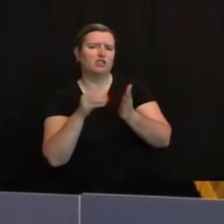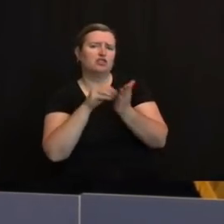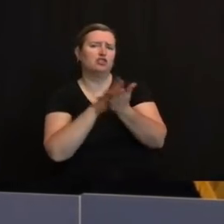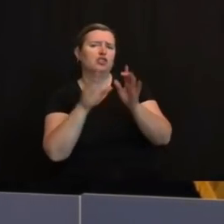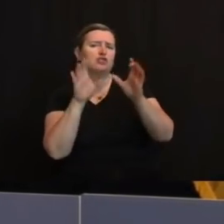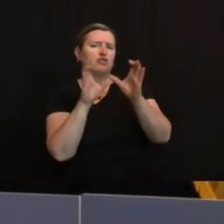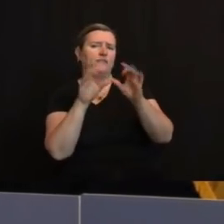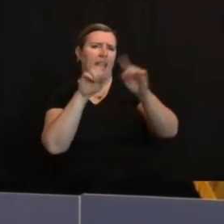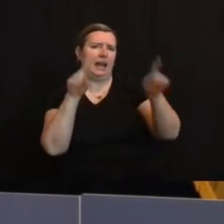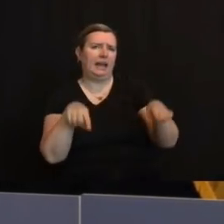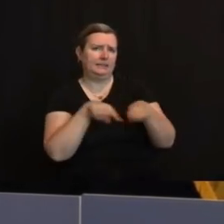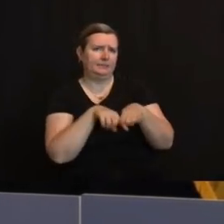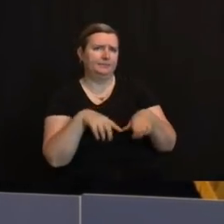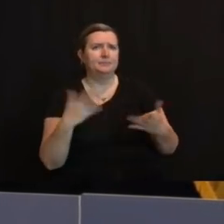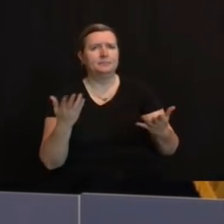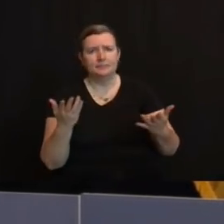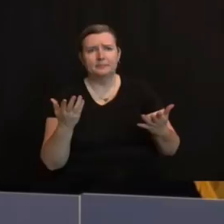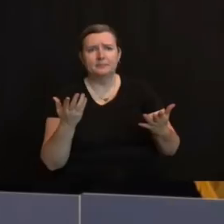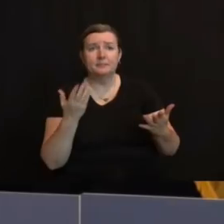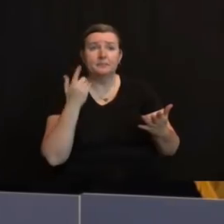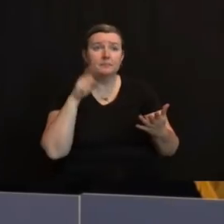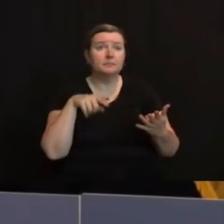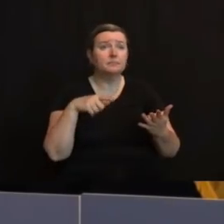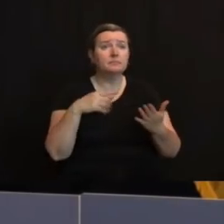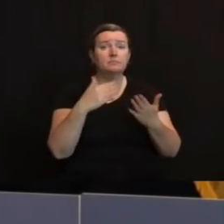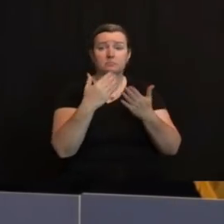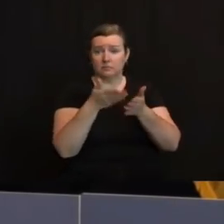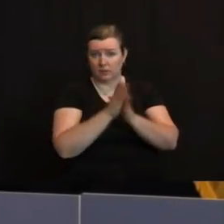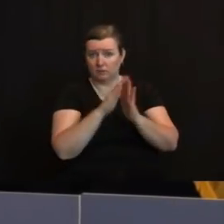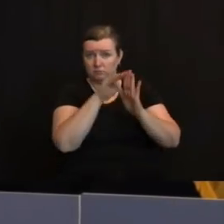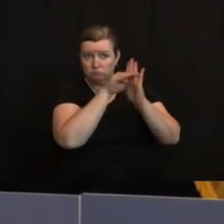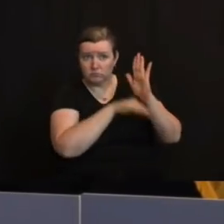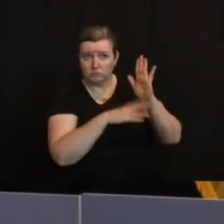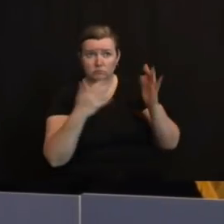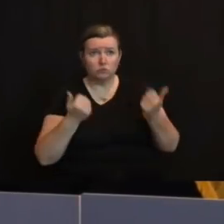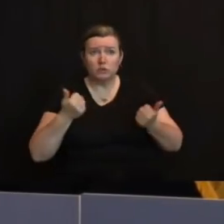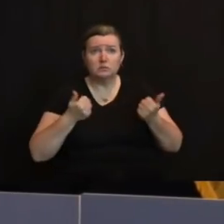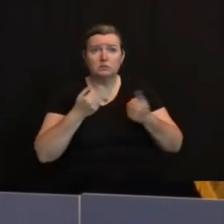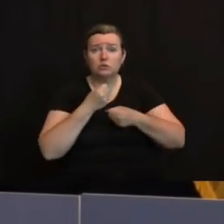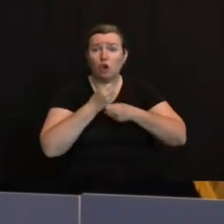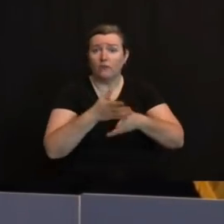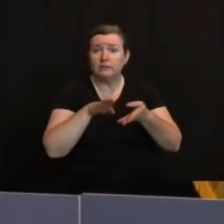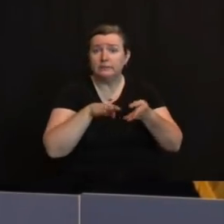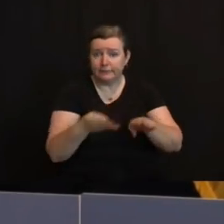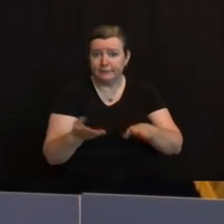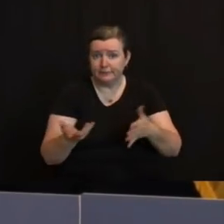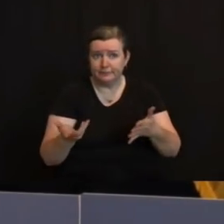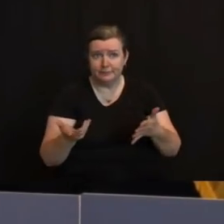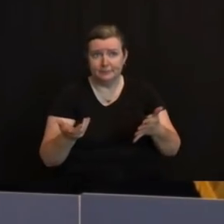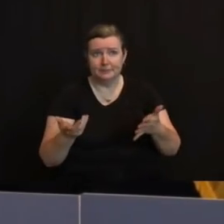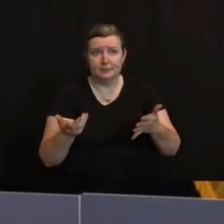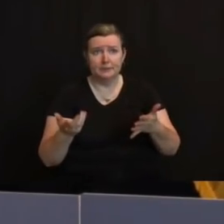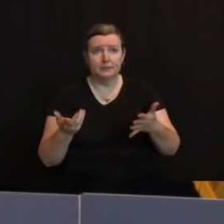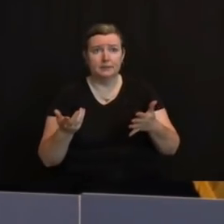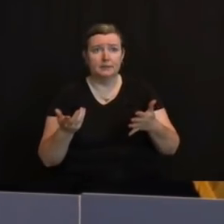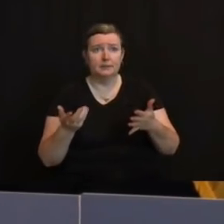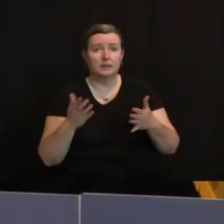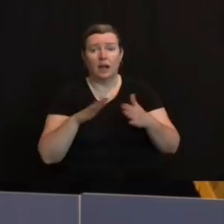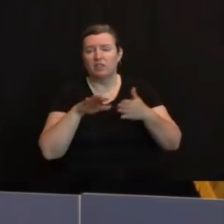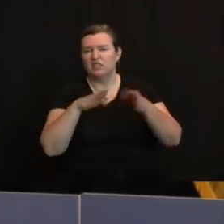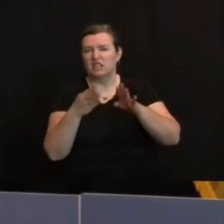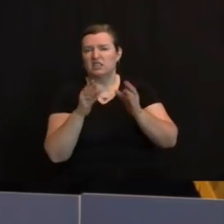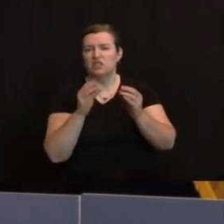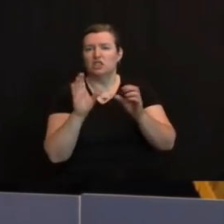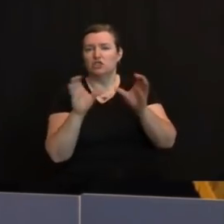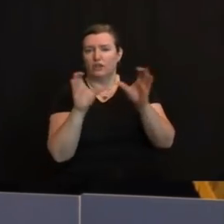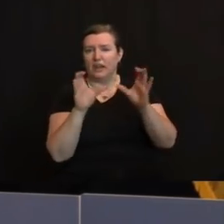as to what is being searched on the death certificates, and the terms COVID-19, SARS-CoV-2, or novel coronavirus